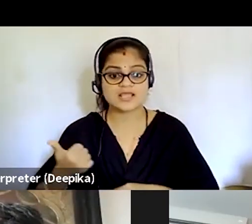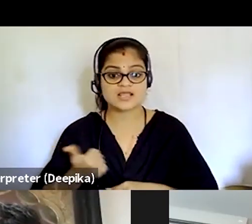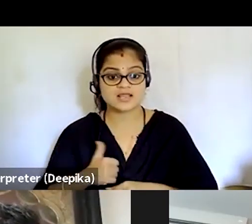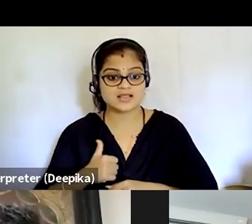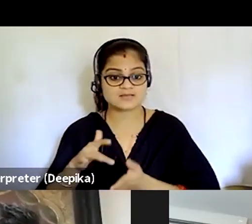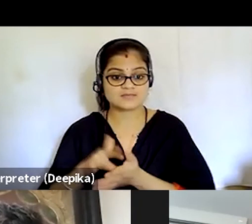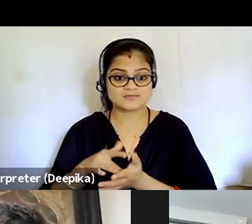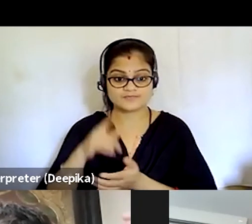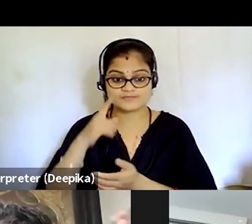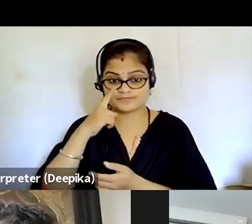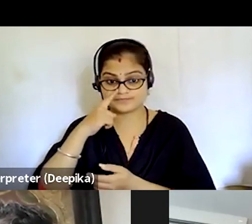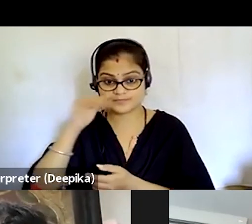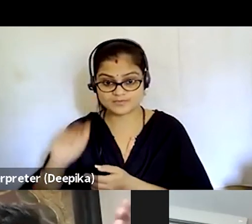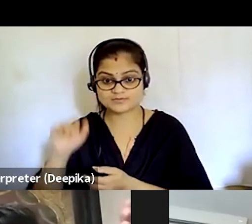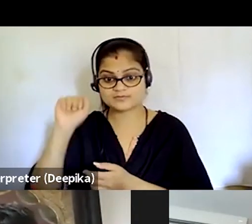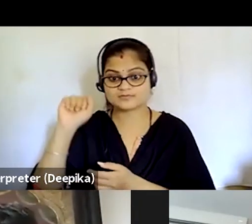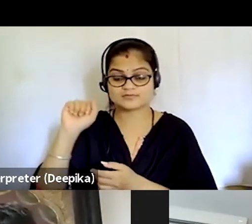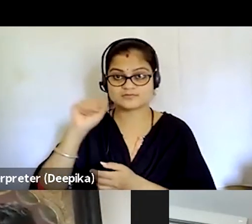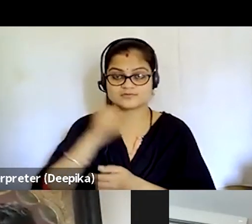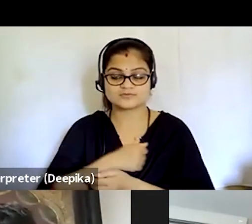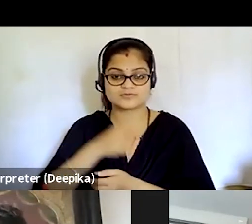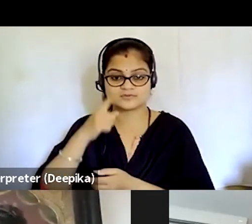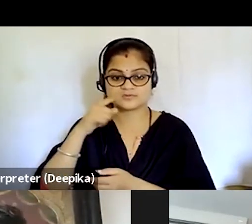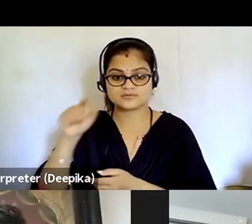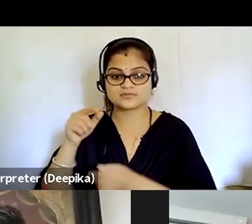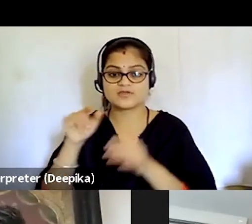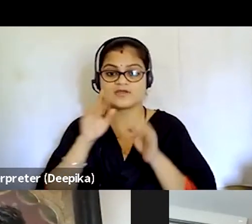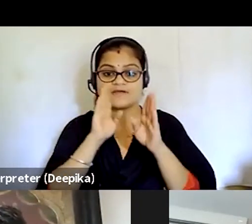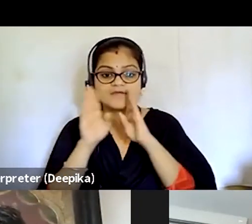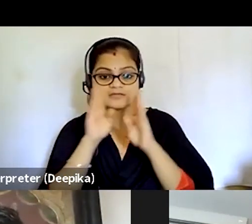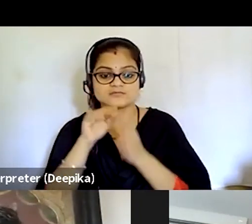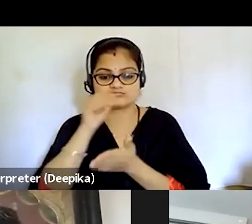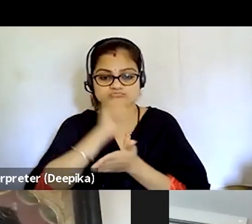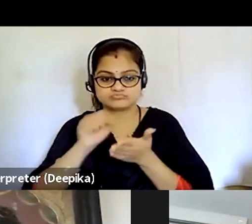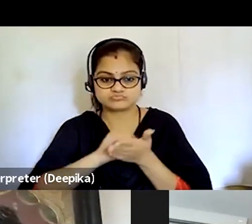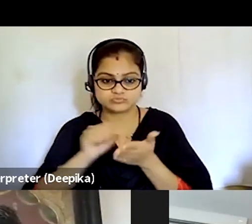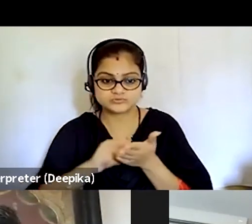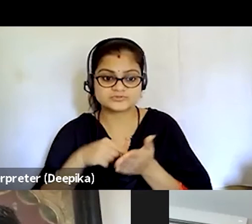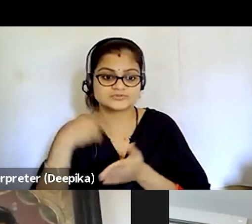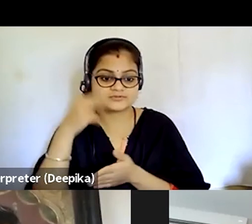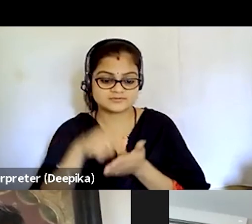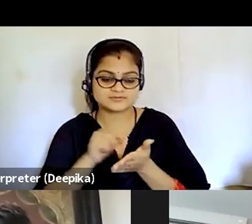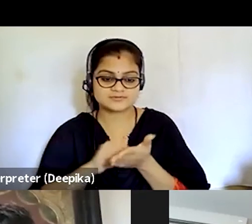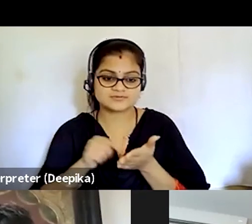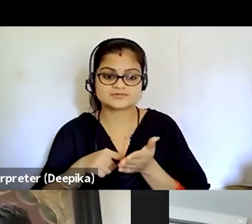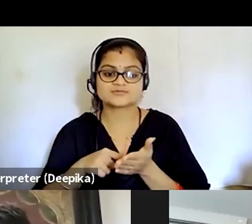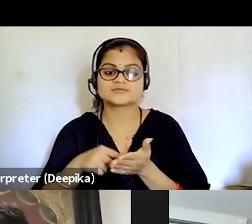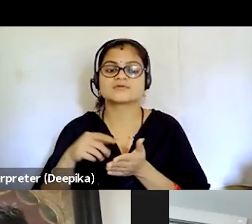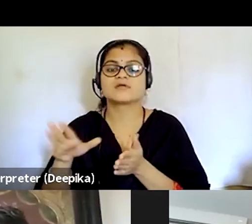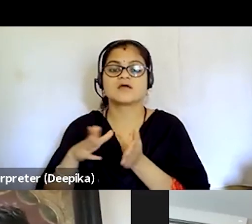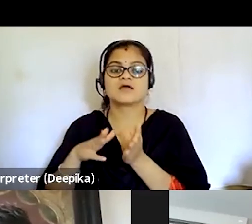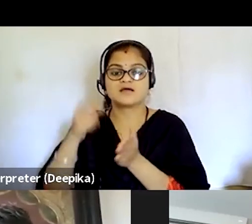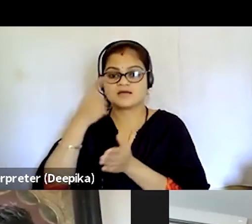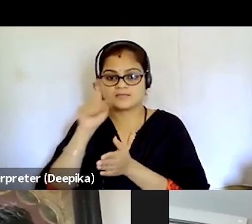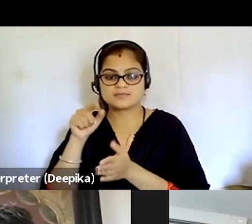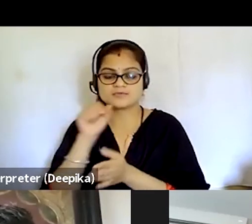a girl wrote a long letter, a message to me on Facebook and said, I'm writing this letter today because my mom was a huge fan of yours,